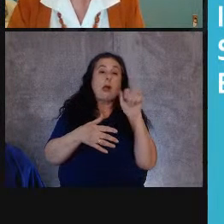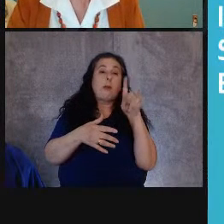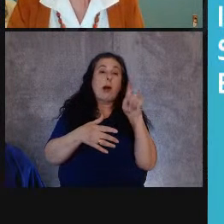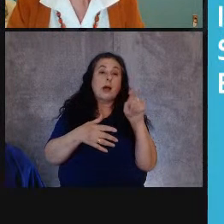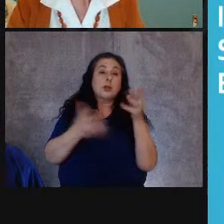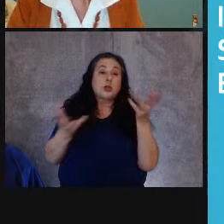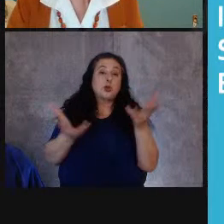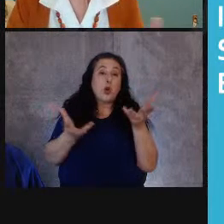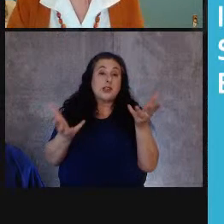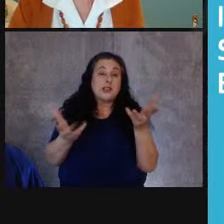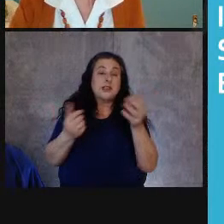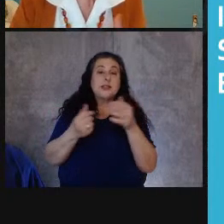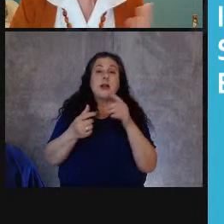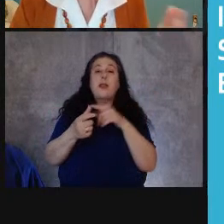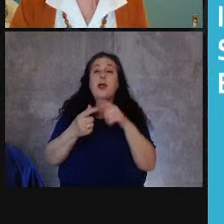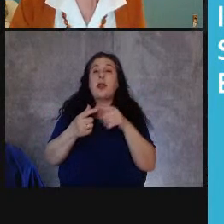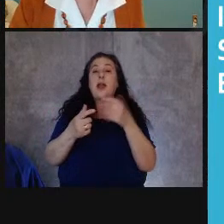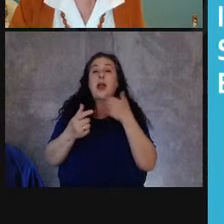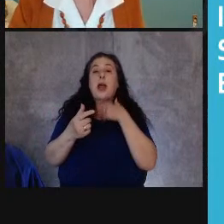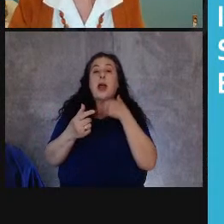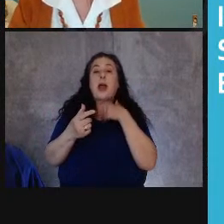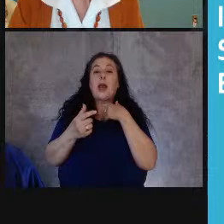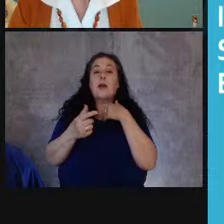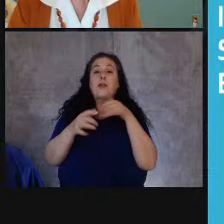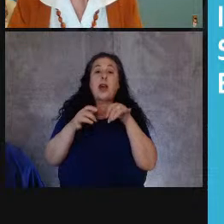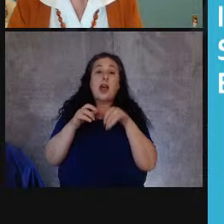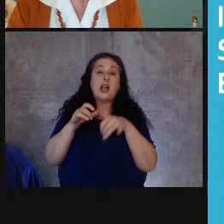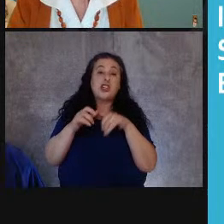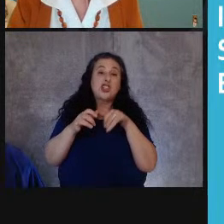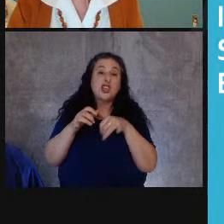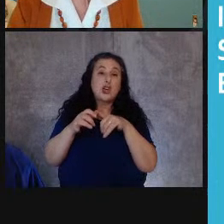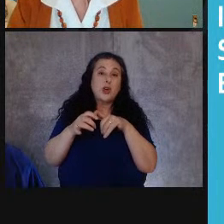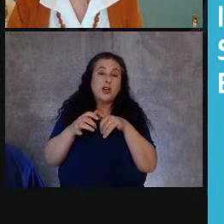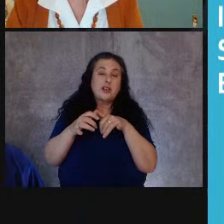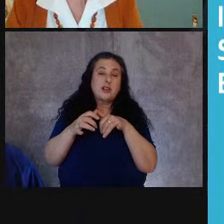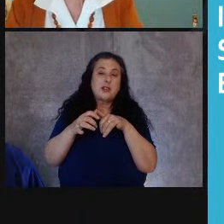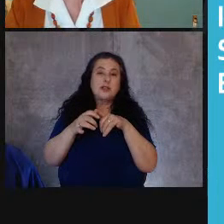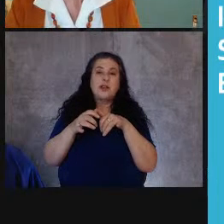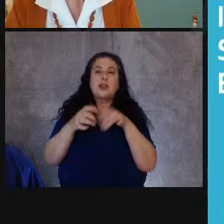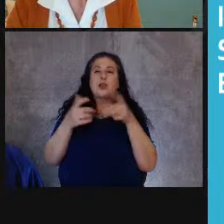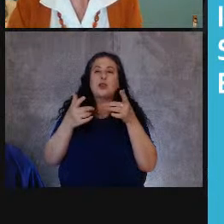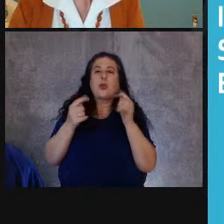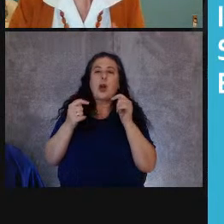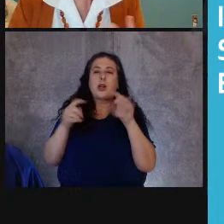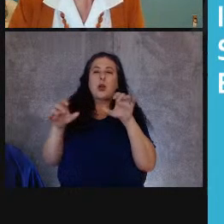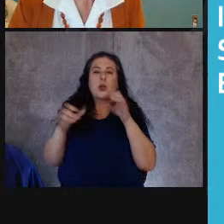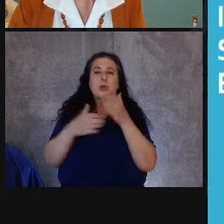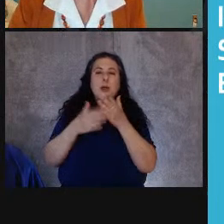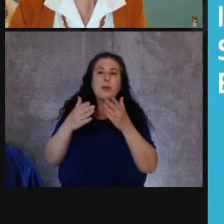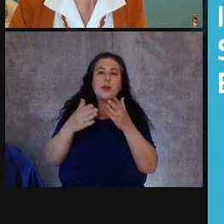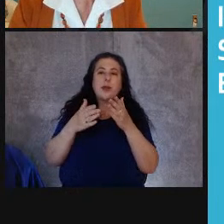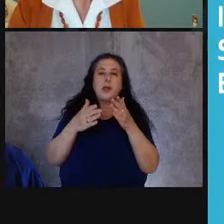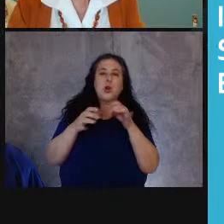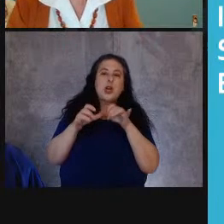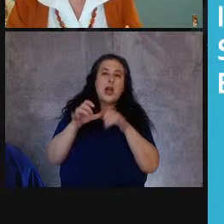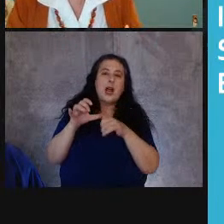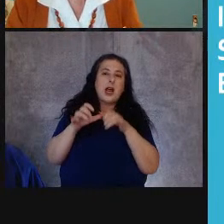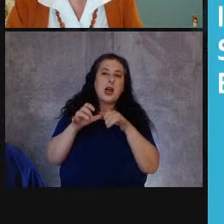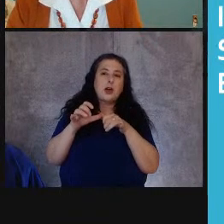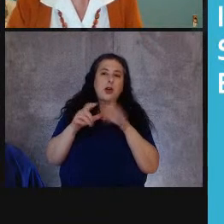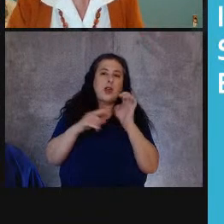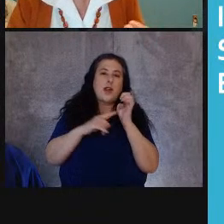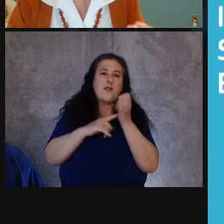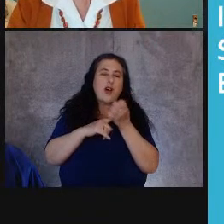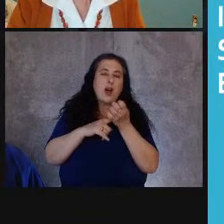present. And then I sort of have engineering, right? Just trying to do something to engineer the